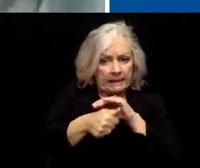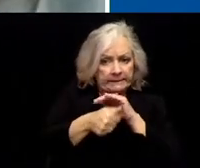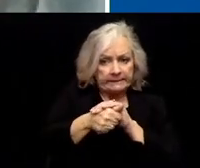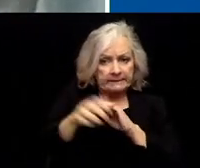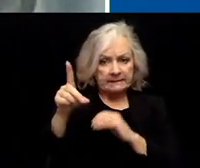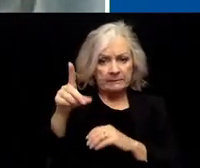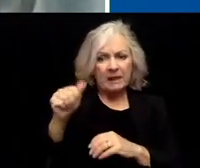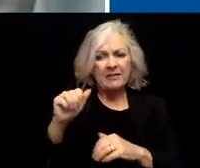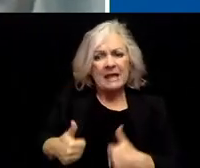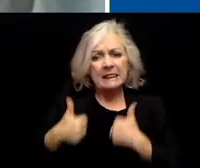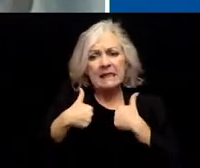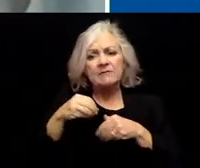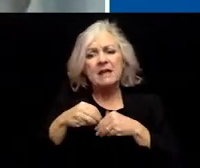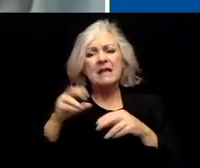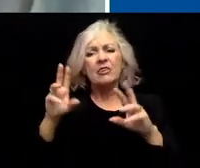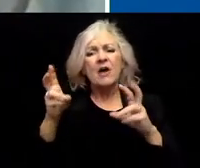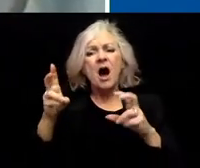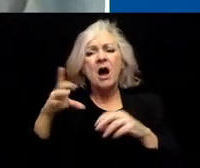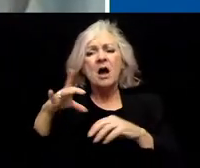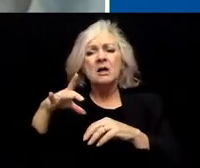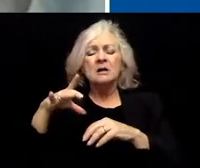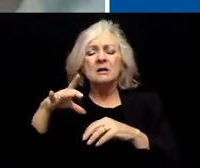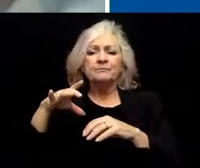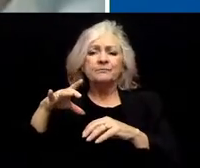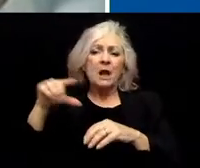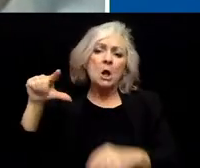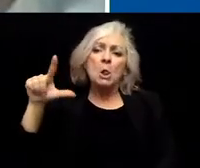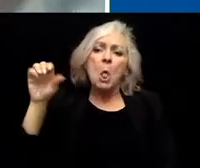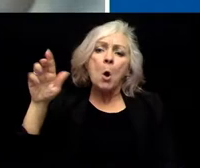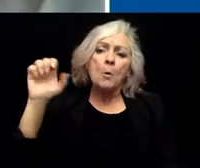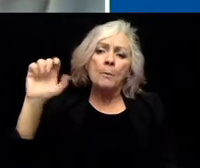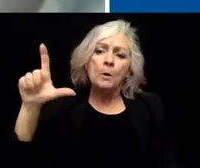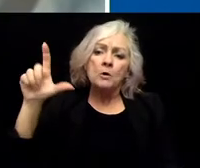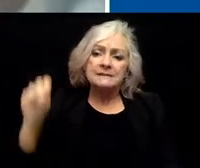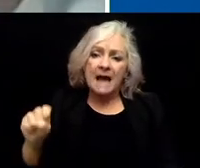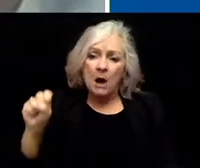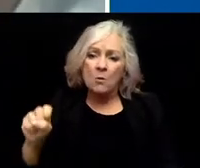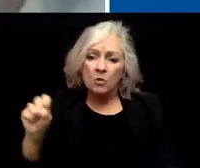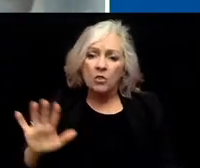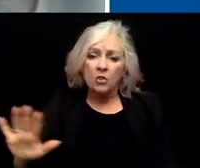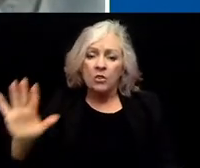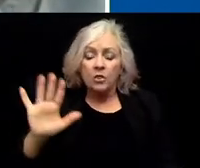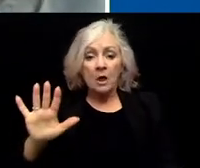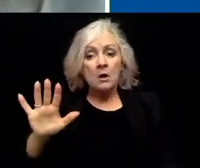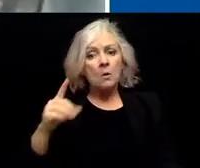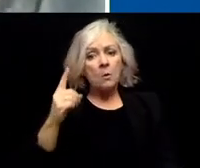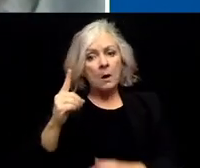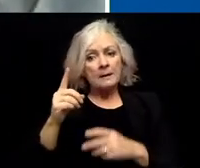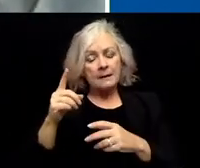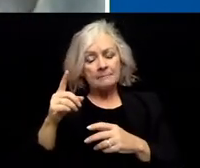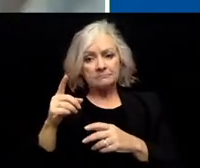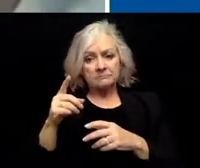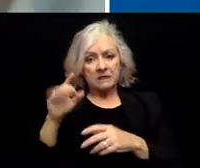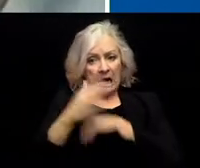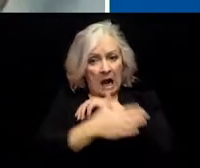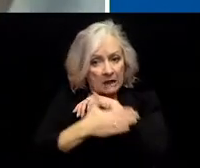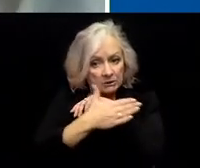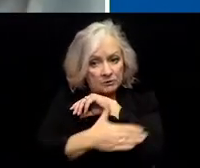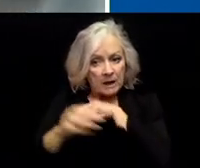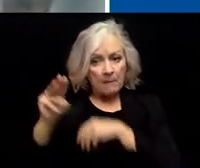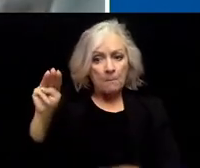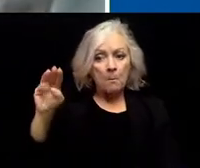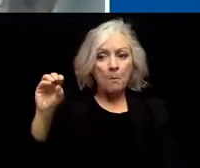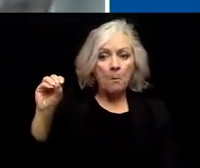South. And I want to just remember back to work that I did in Mozambique, one of the largest countries in the world, about 20 years